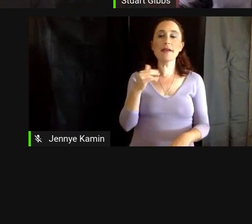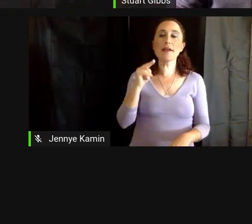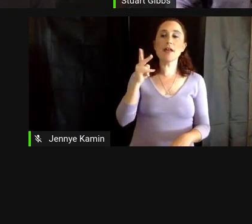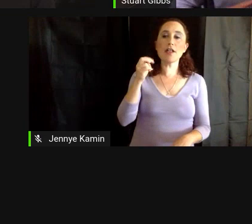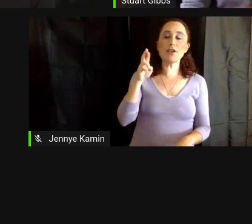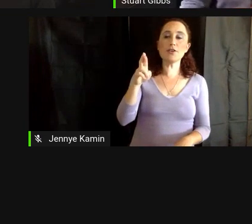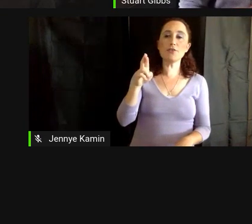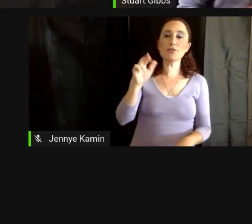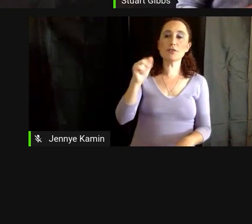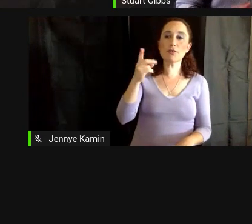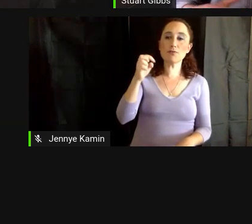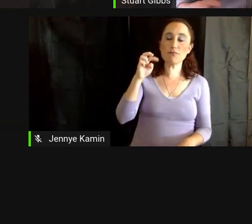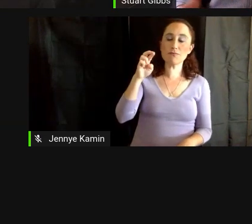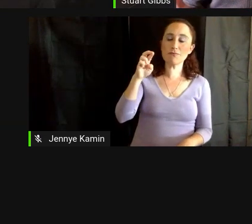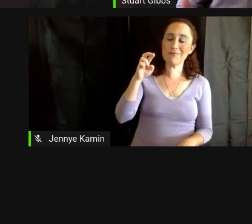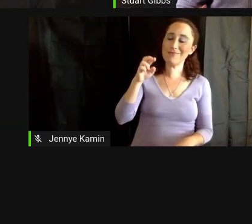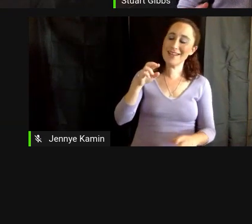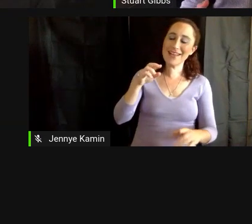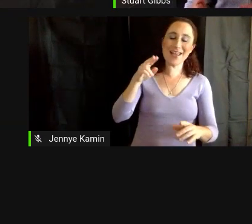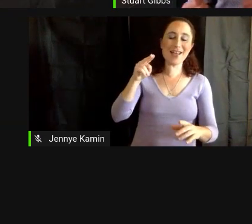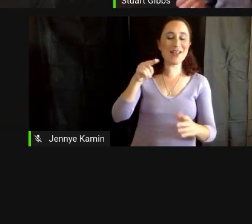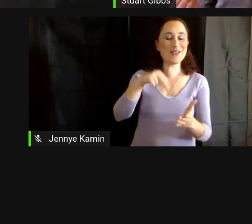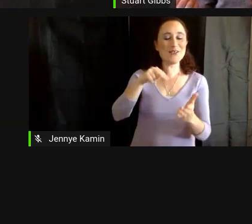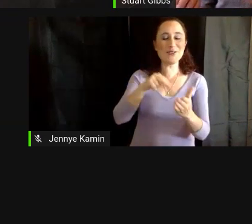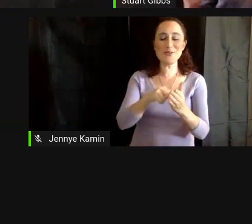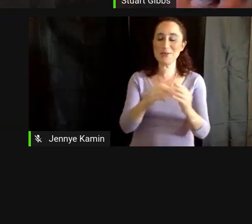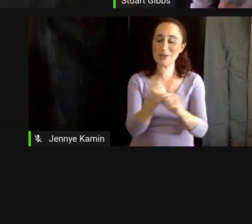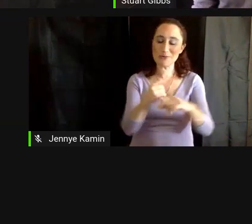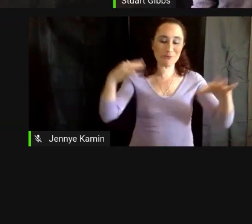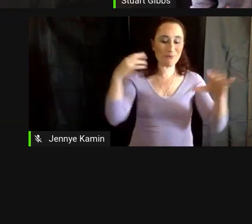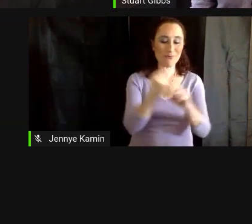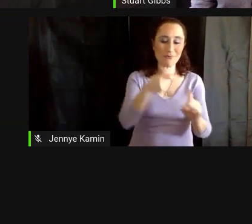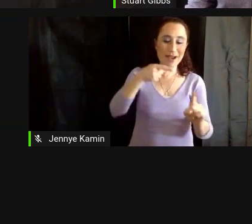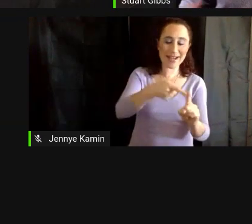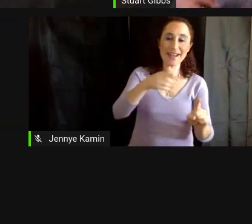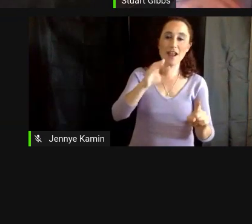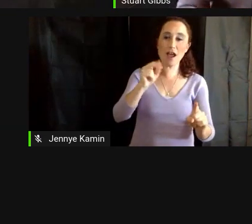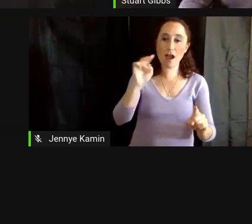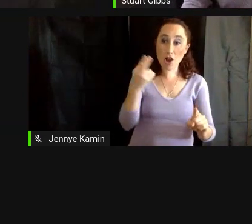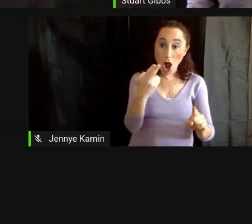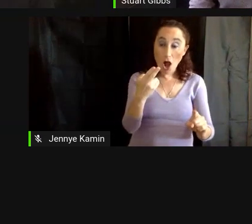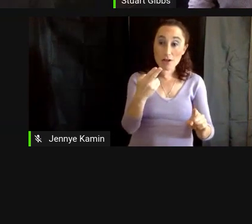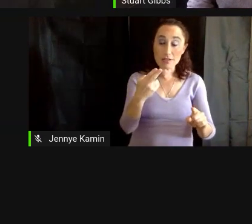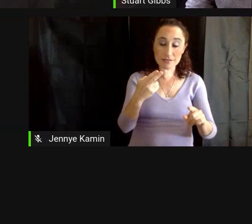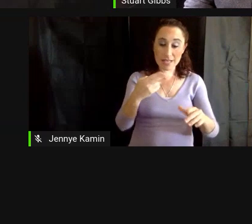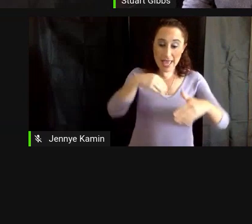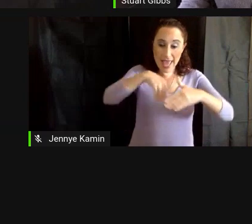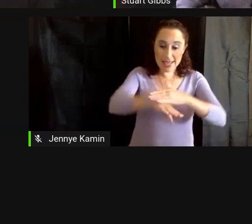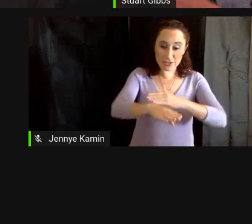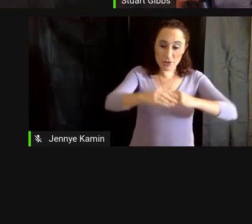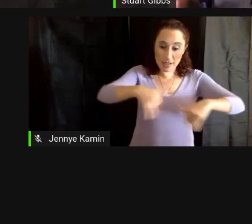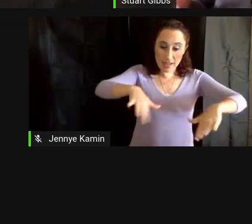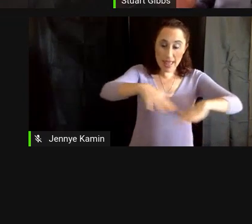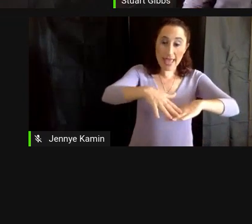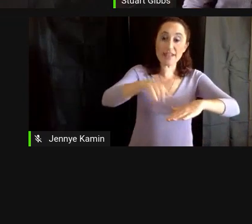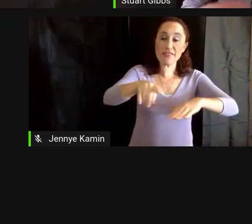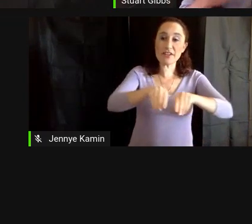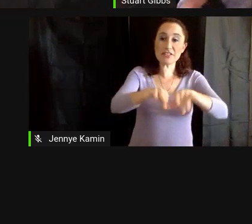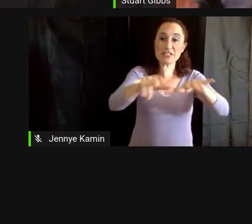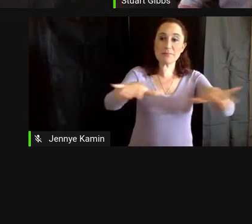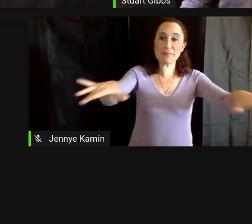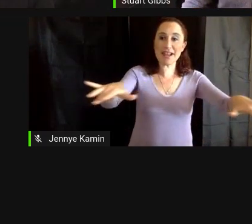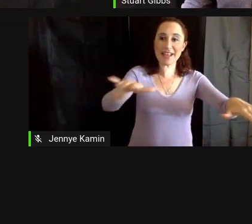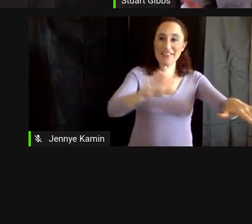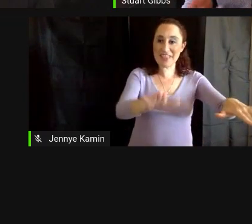radiated conchs that are somehow become able to go on land and start and are spreading conch